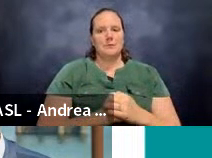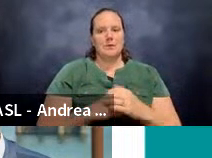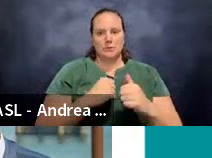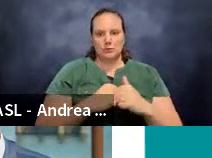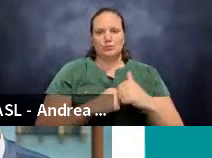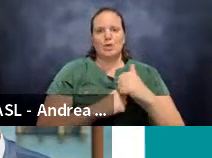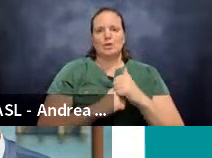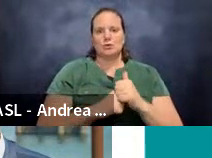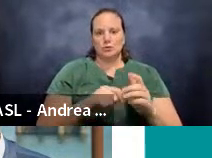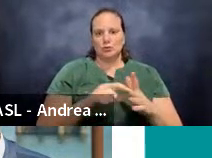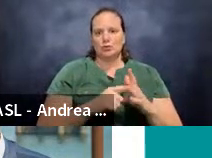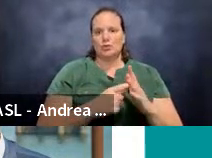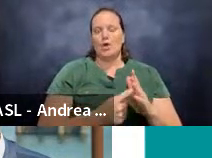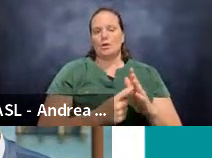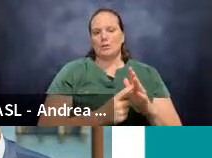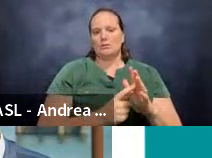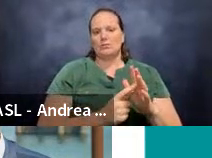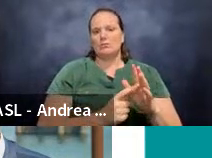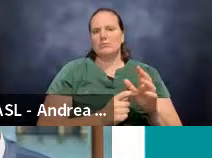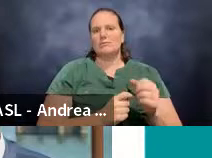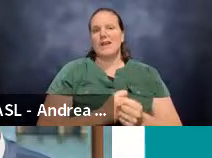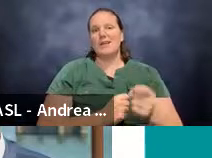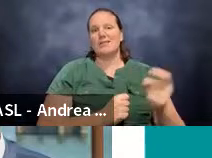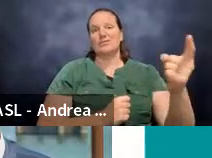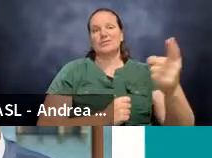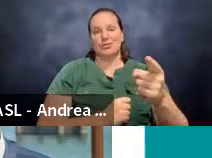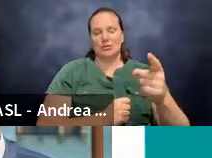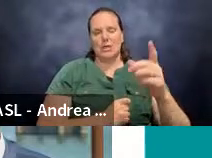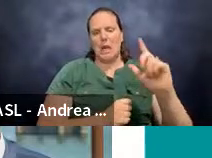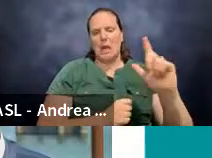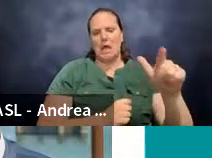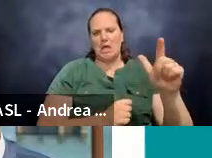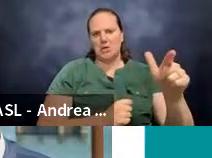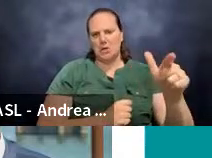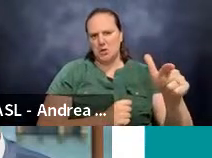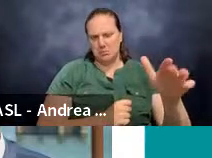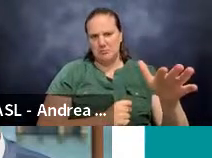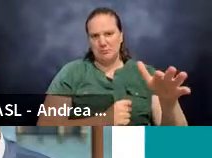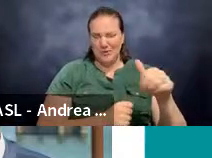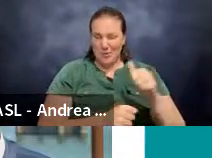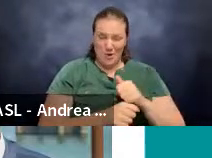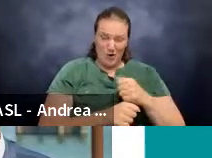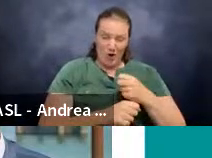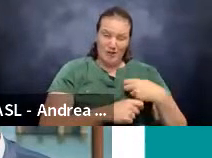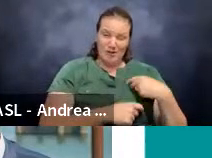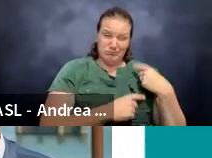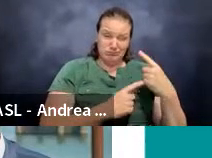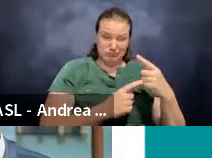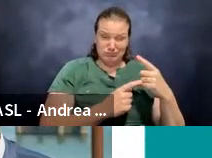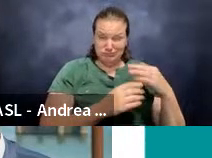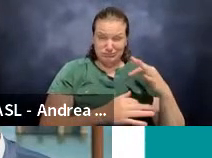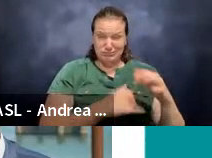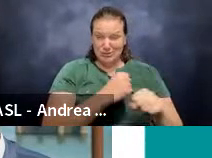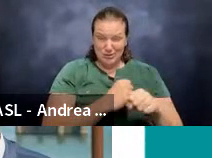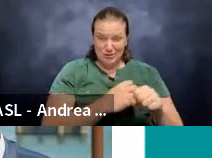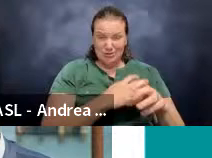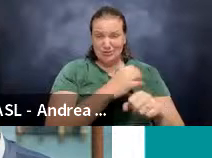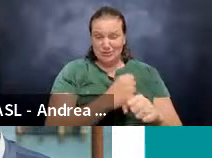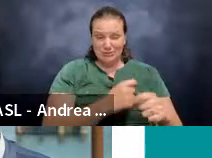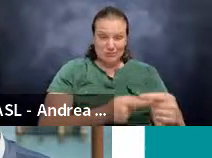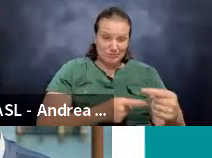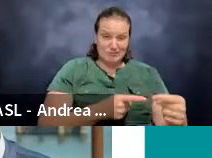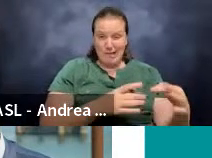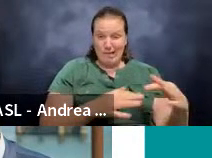construction start late next year. So all of the hard work, all of the years of toiling